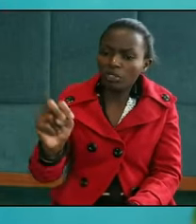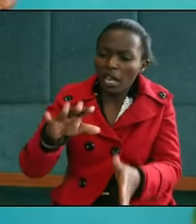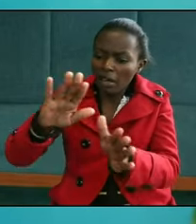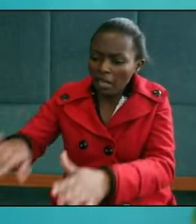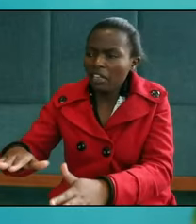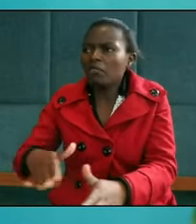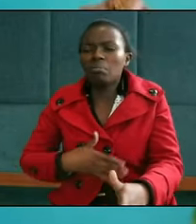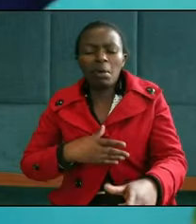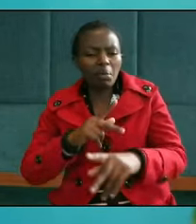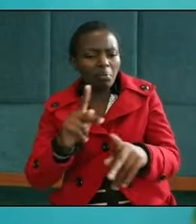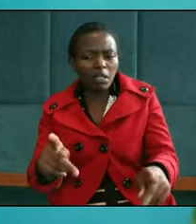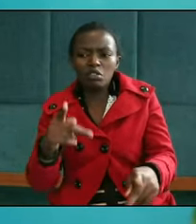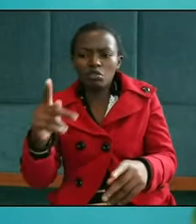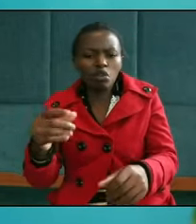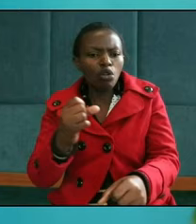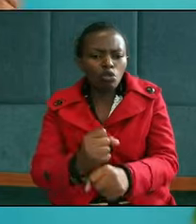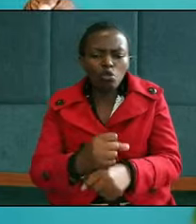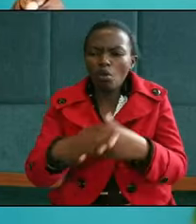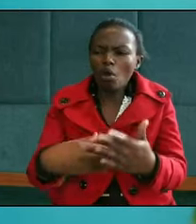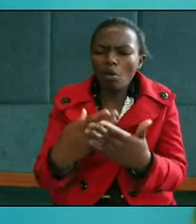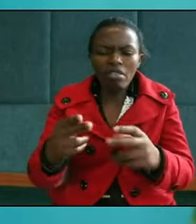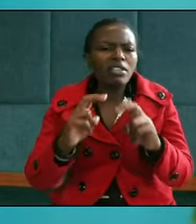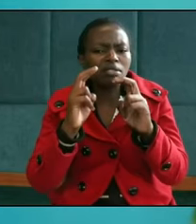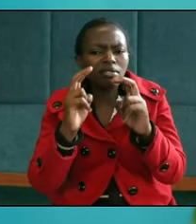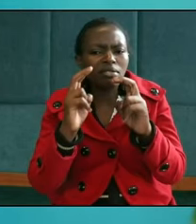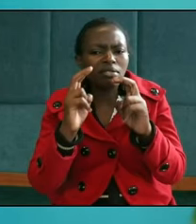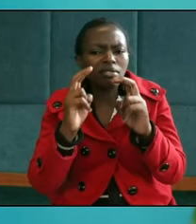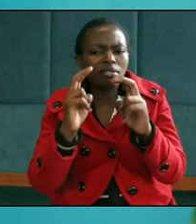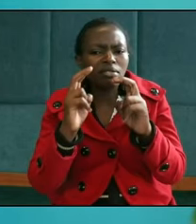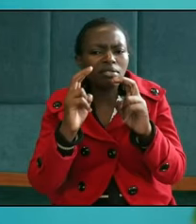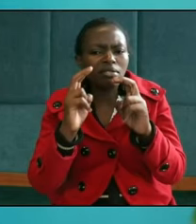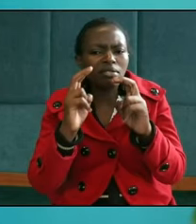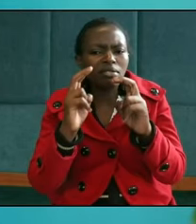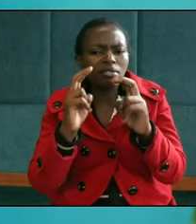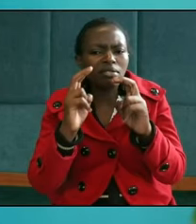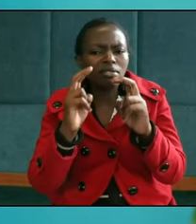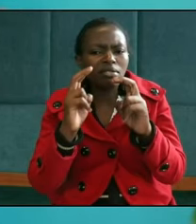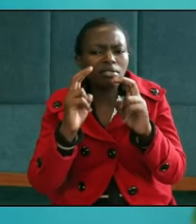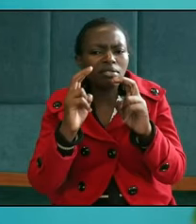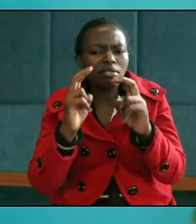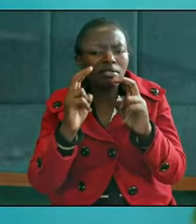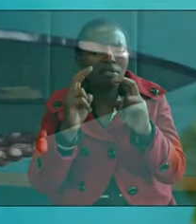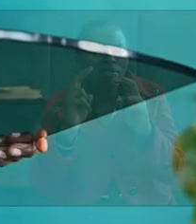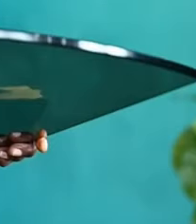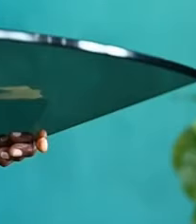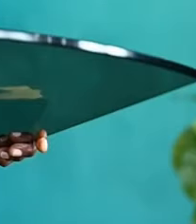practice lawlessness, you workers of iniquity, depart from me. Whom shall I send?'"